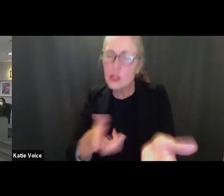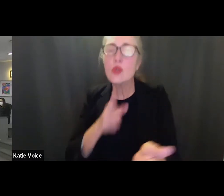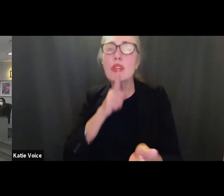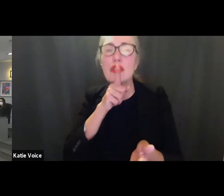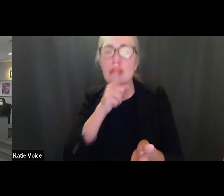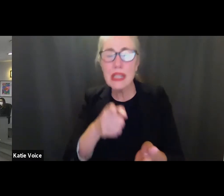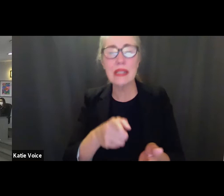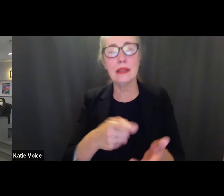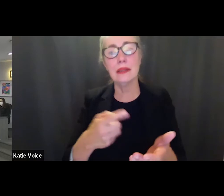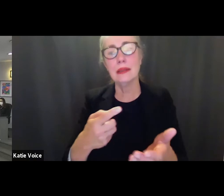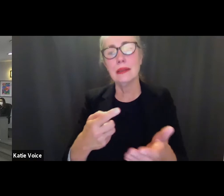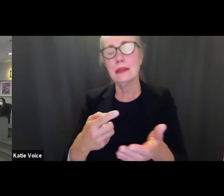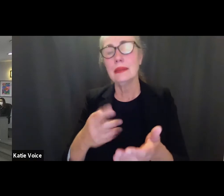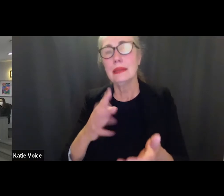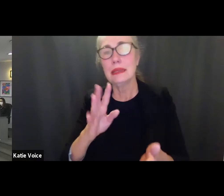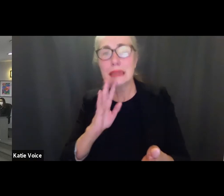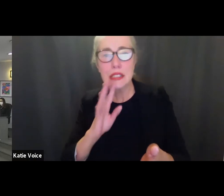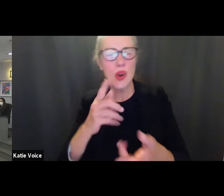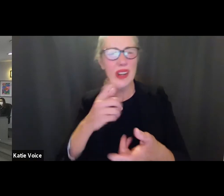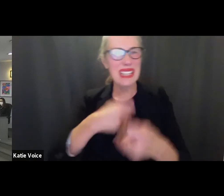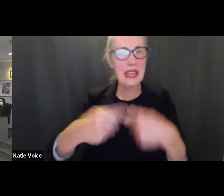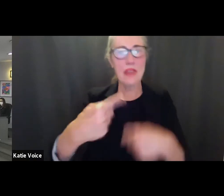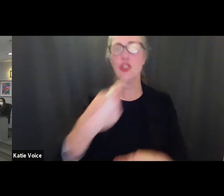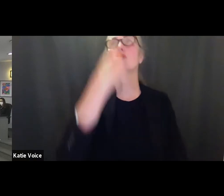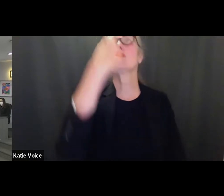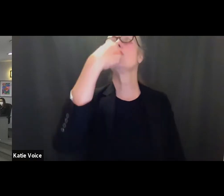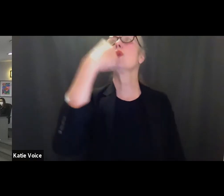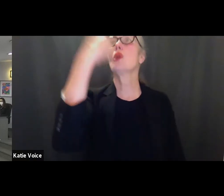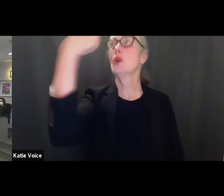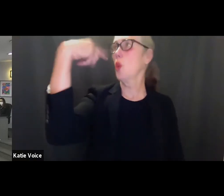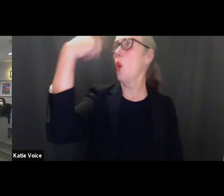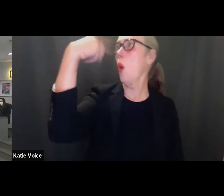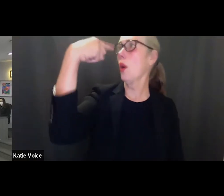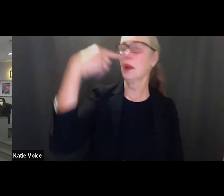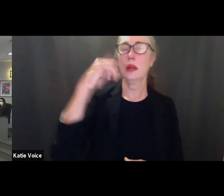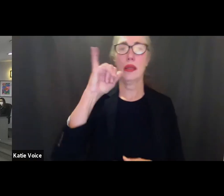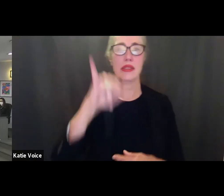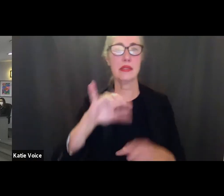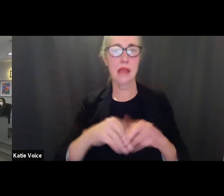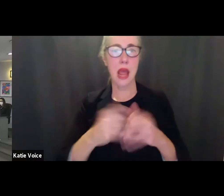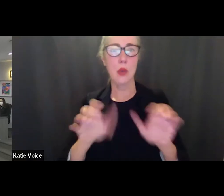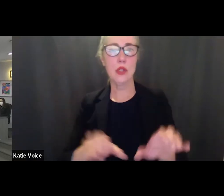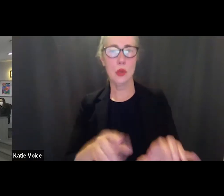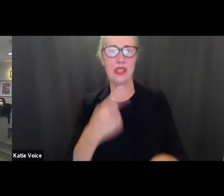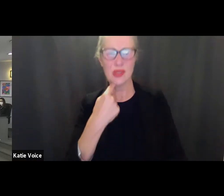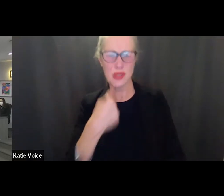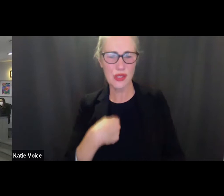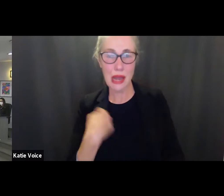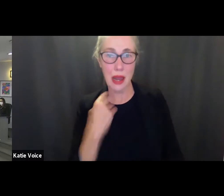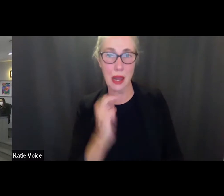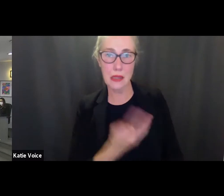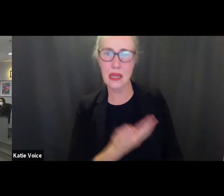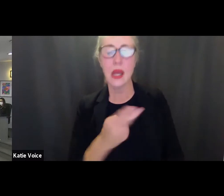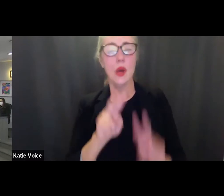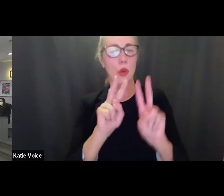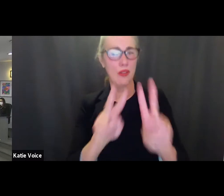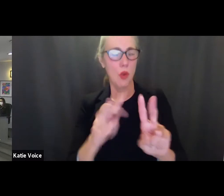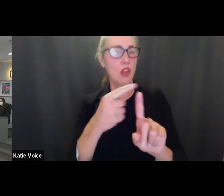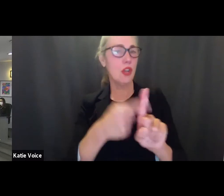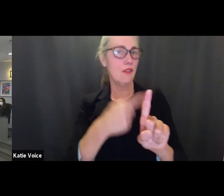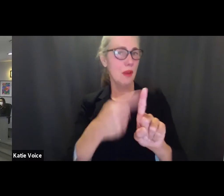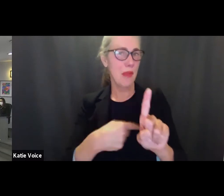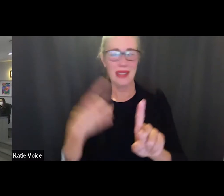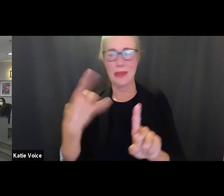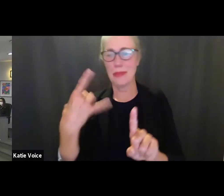of just being told that this is the right way to do it. We've been watching this for months, obviously 18